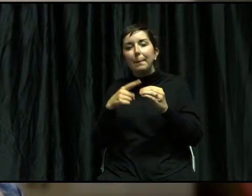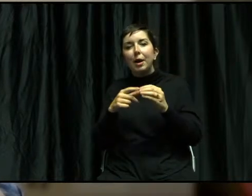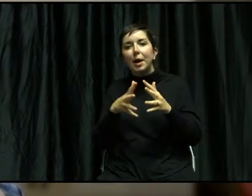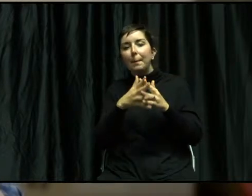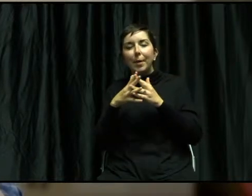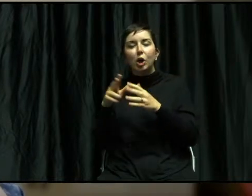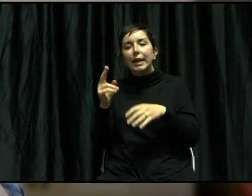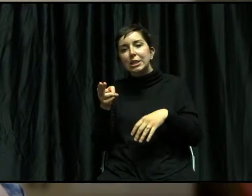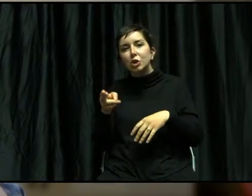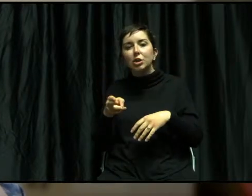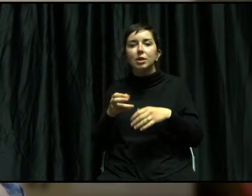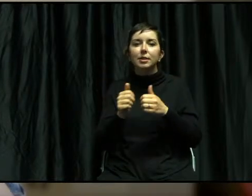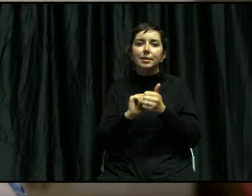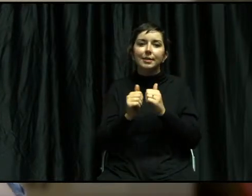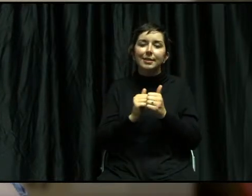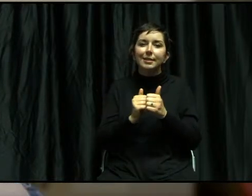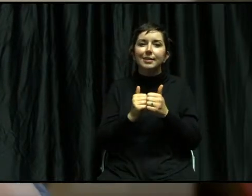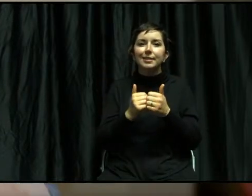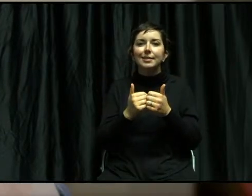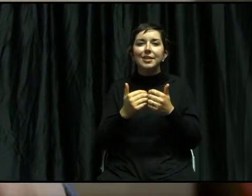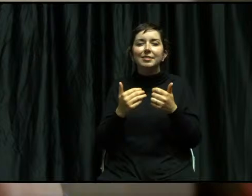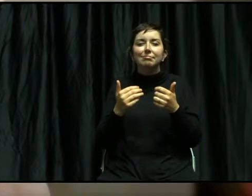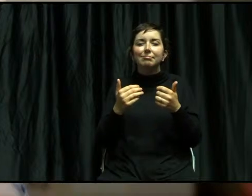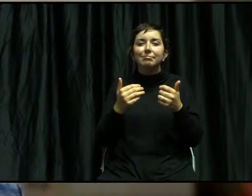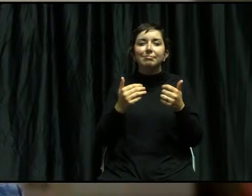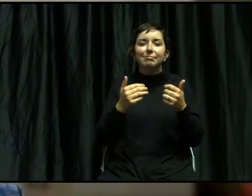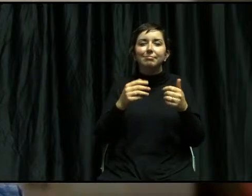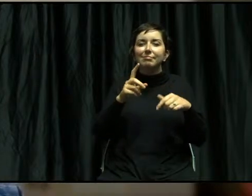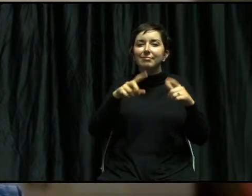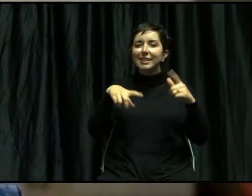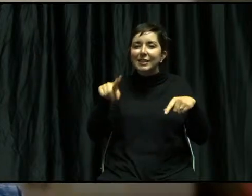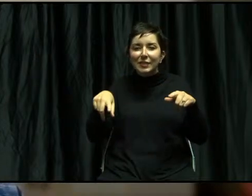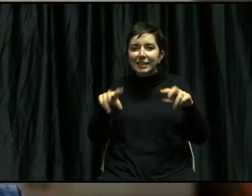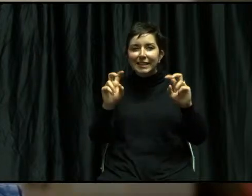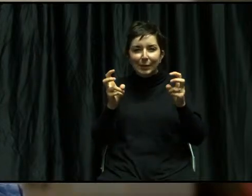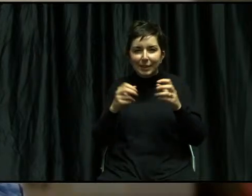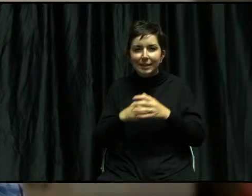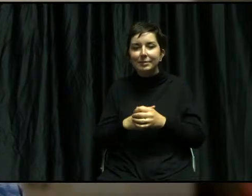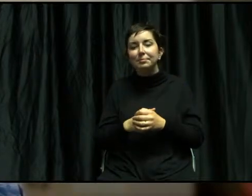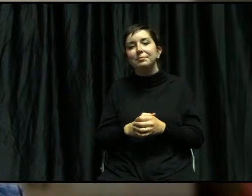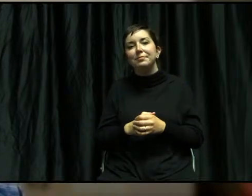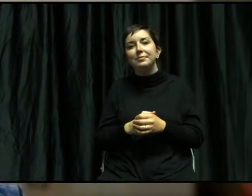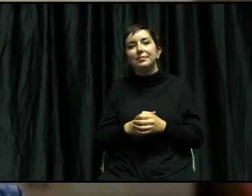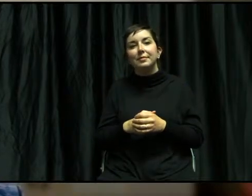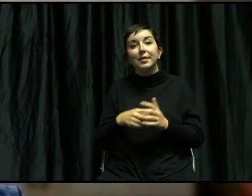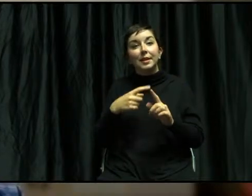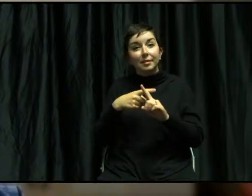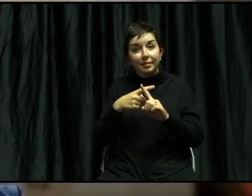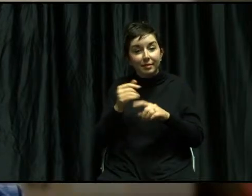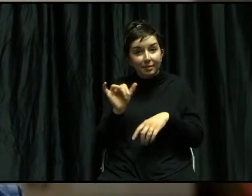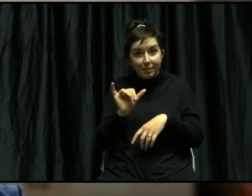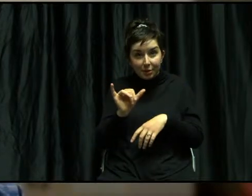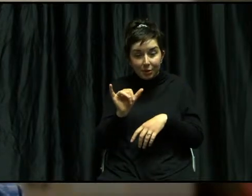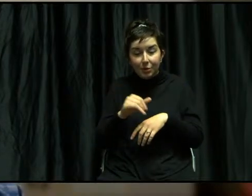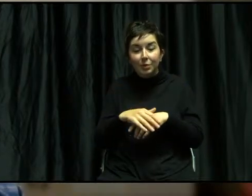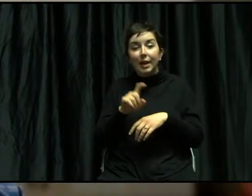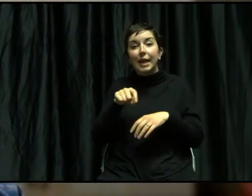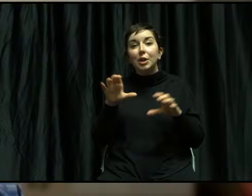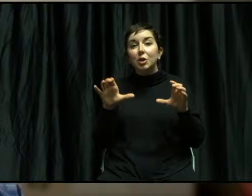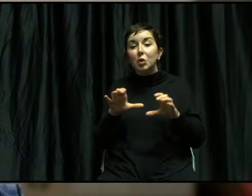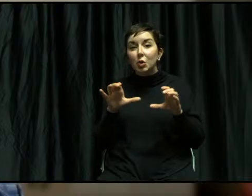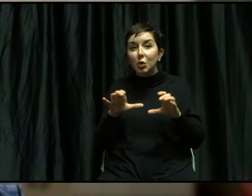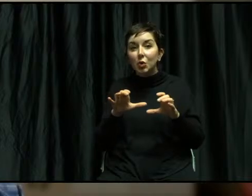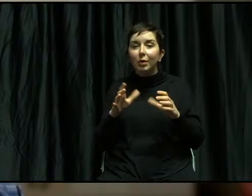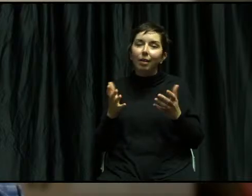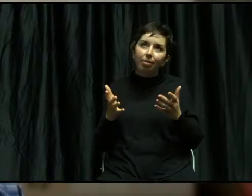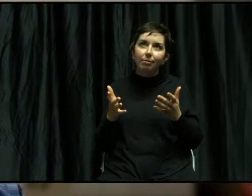history, contests, just all kinds of subjects. Plus, we had to do things like, which was